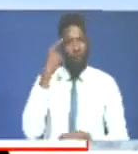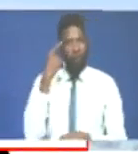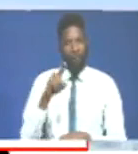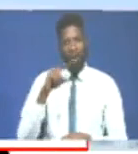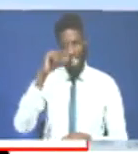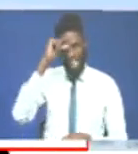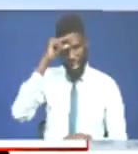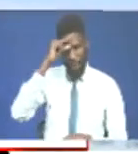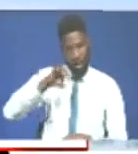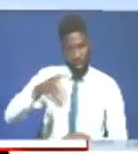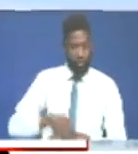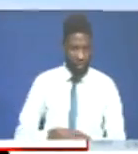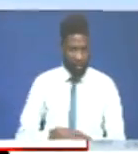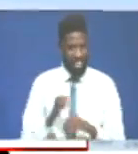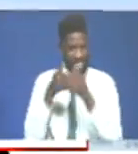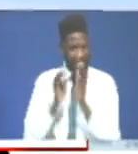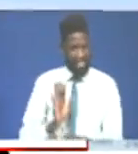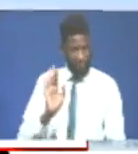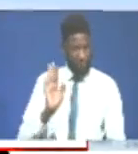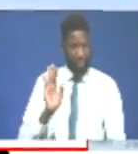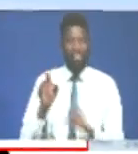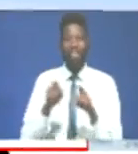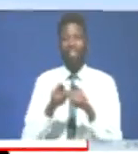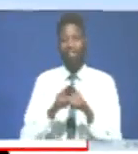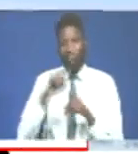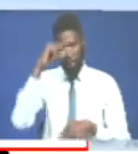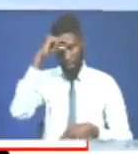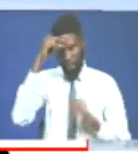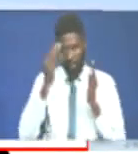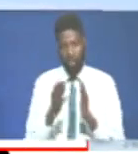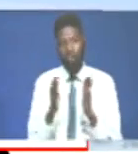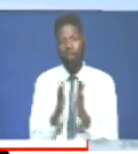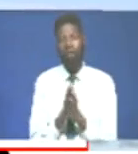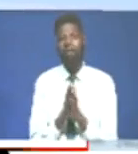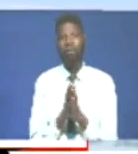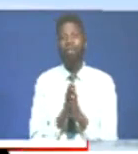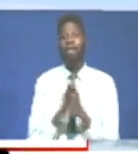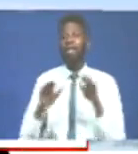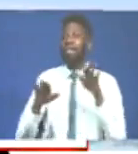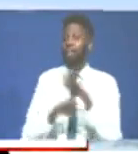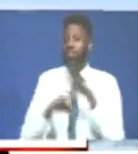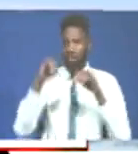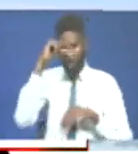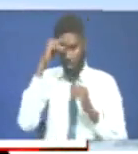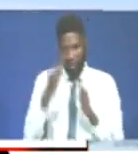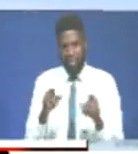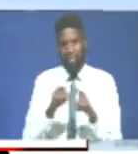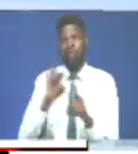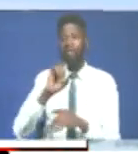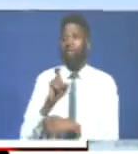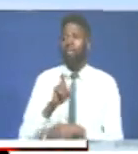government leadership, the county, the governor, and the deputy governor and the executive, so